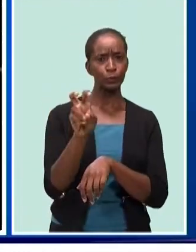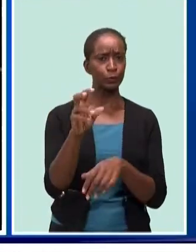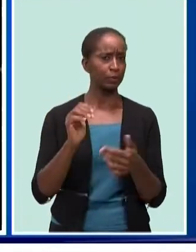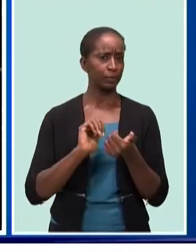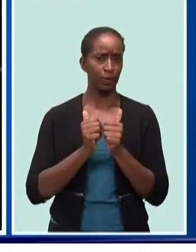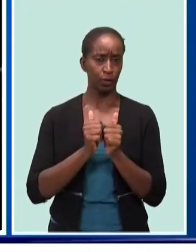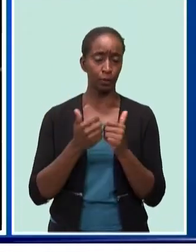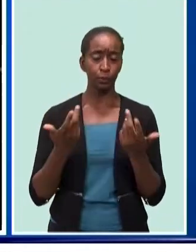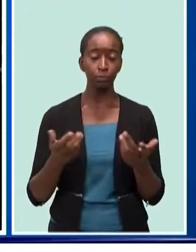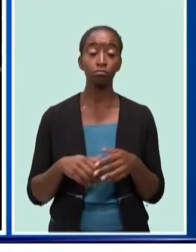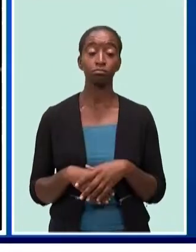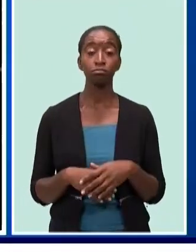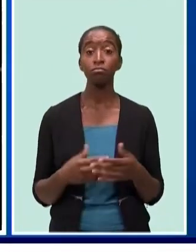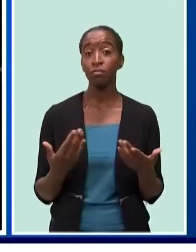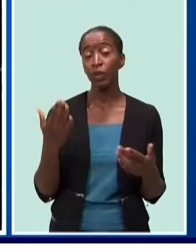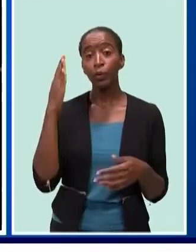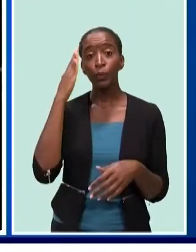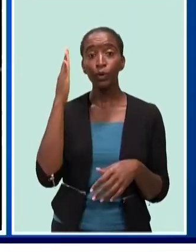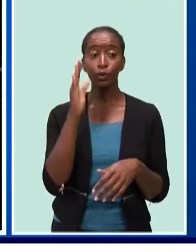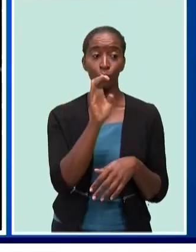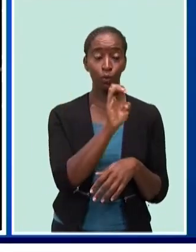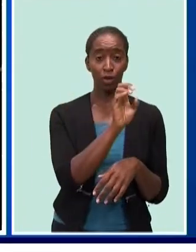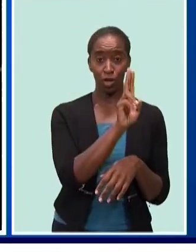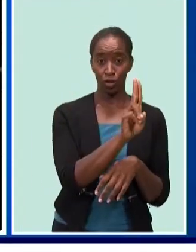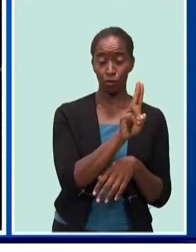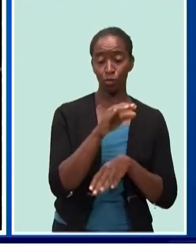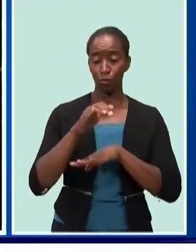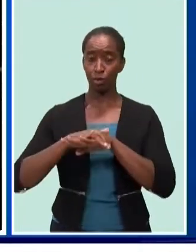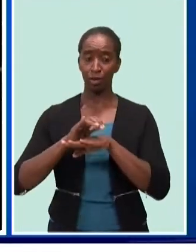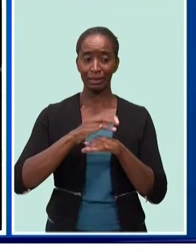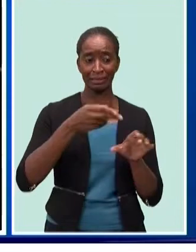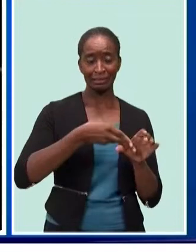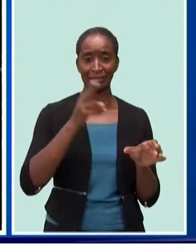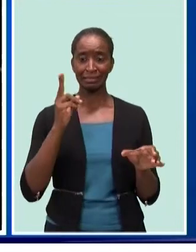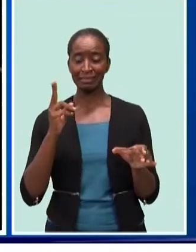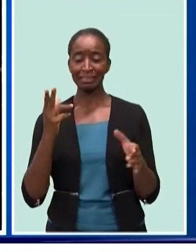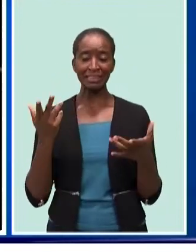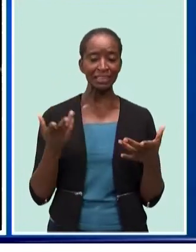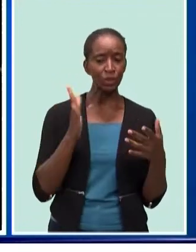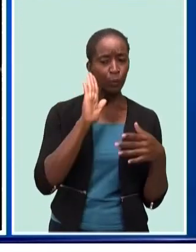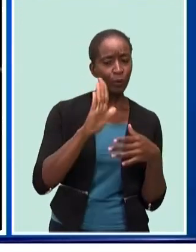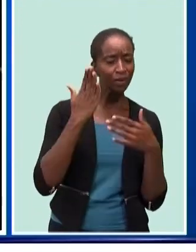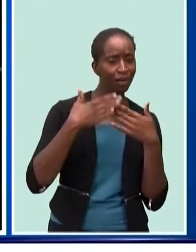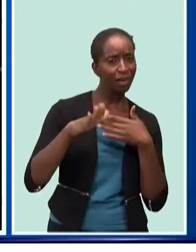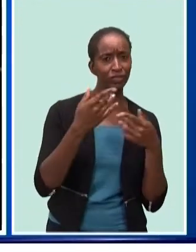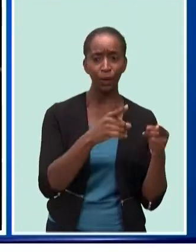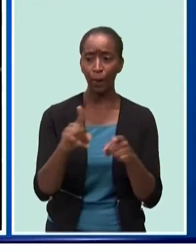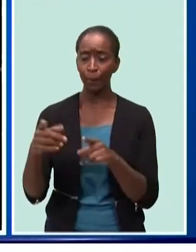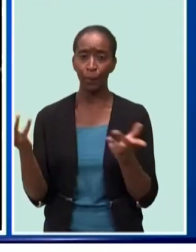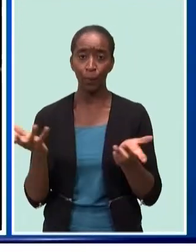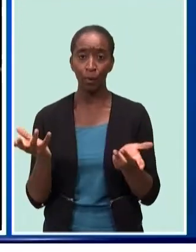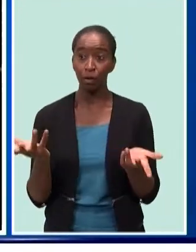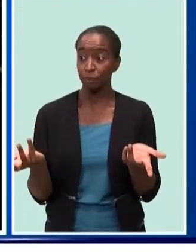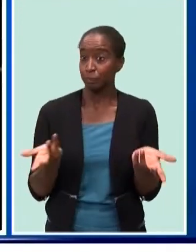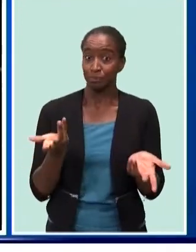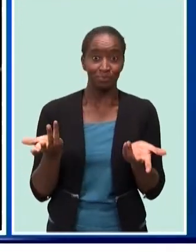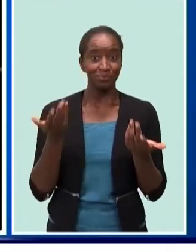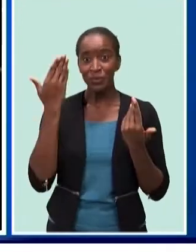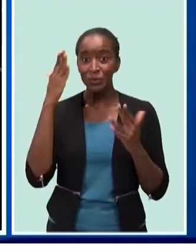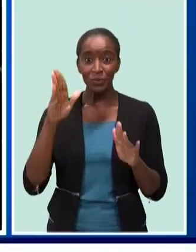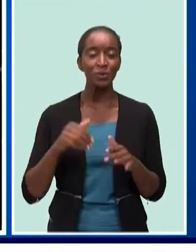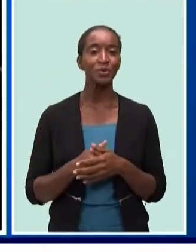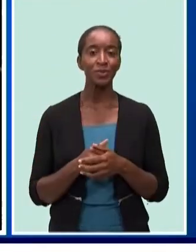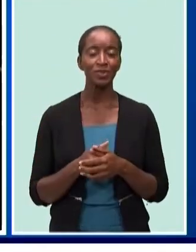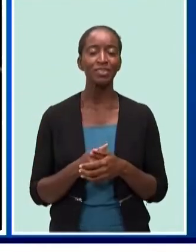Brexit, which is taking place in our major source market, the United Kingdom continues to